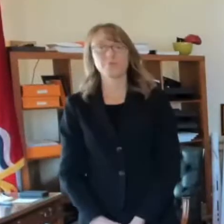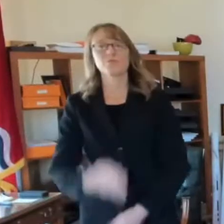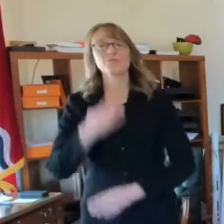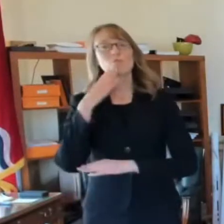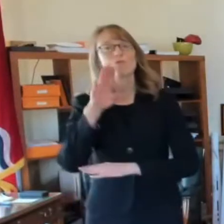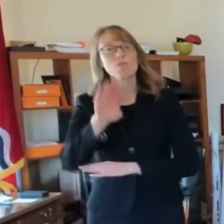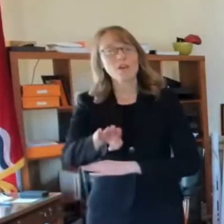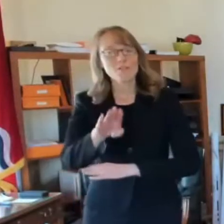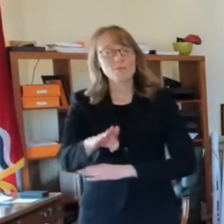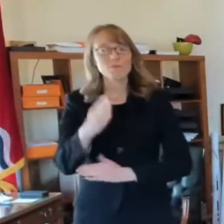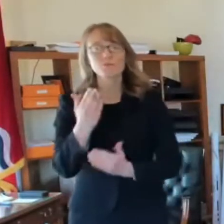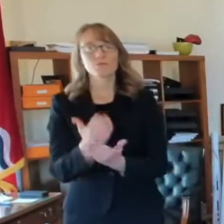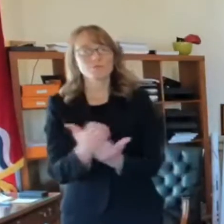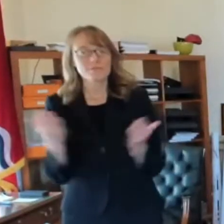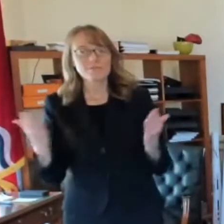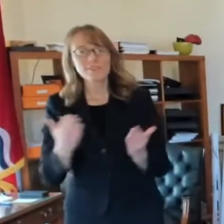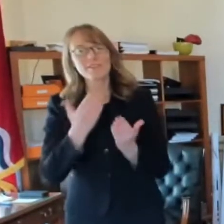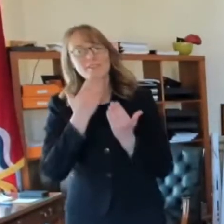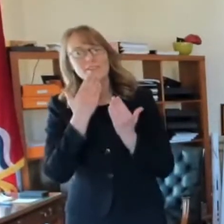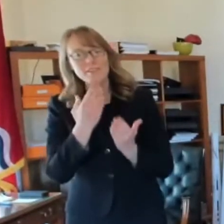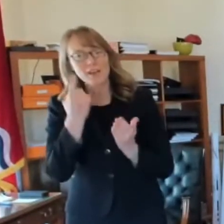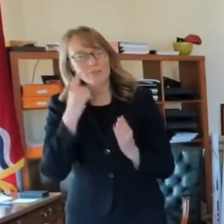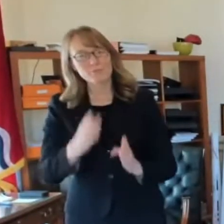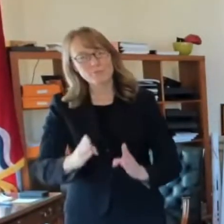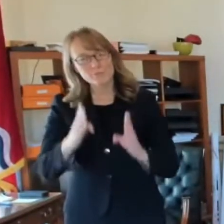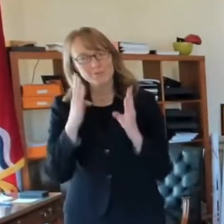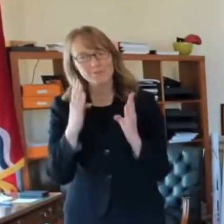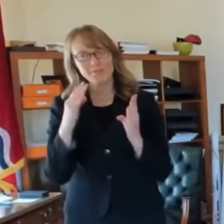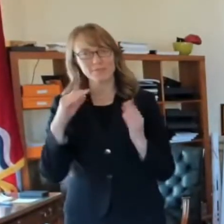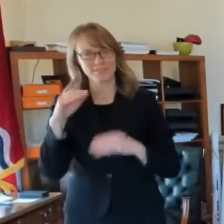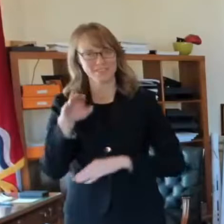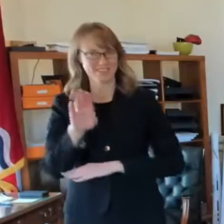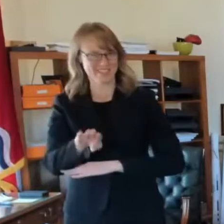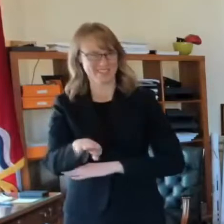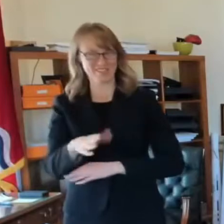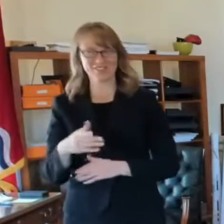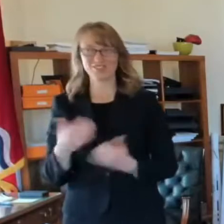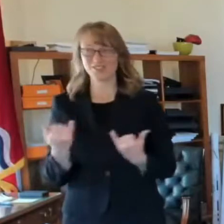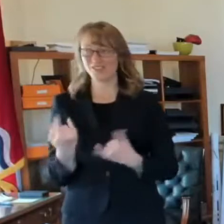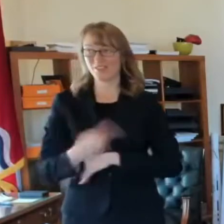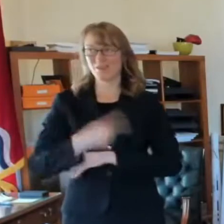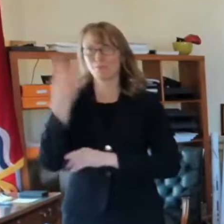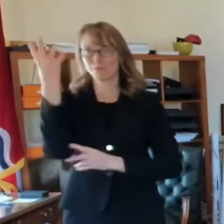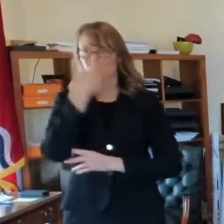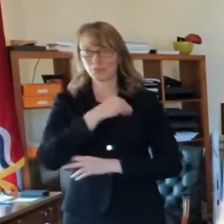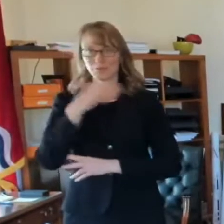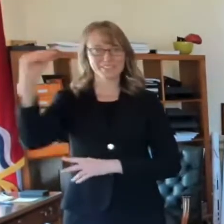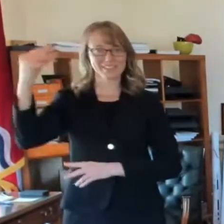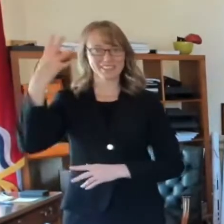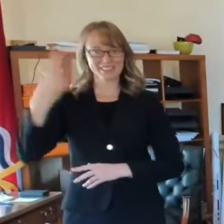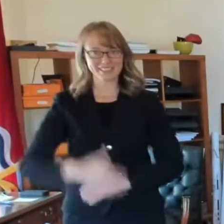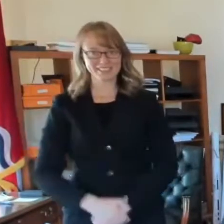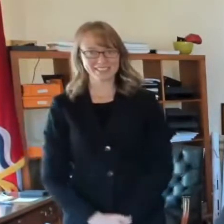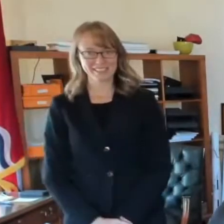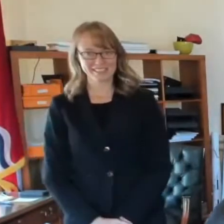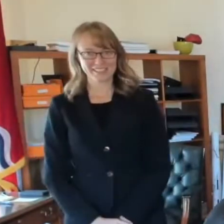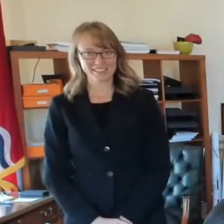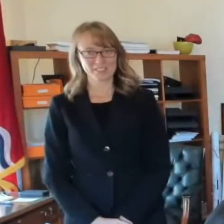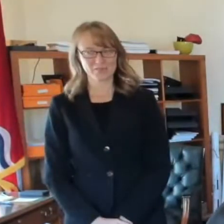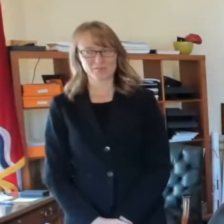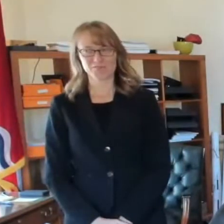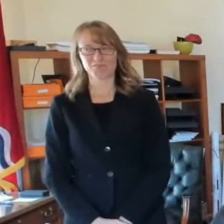Good afternoon, everyone. Thank you for being with us this afternoon. Nice sunny day. We've got several things